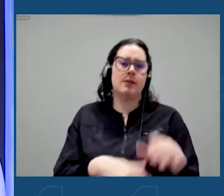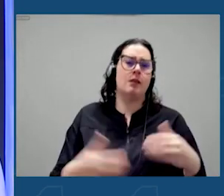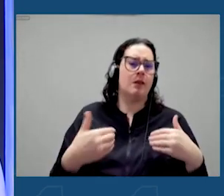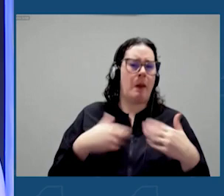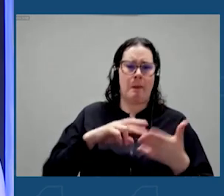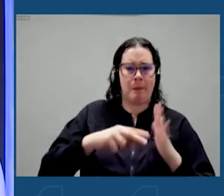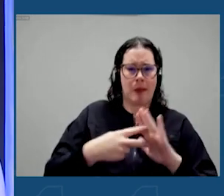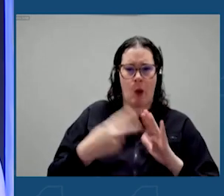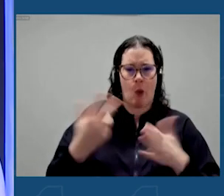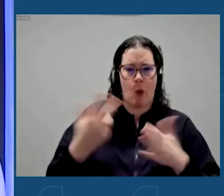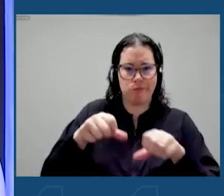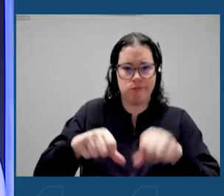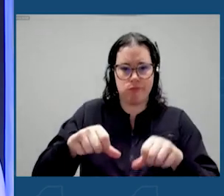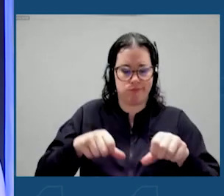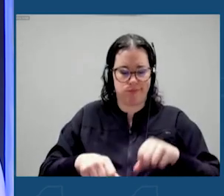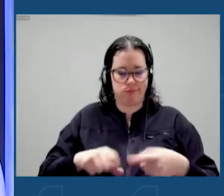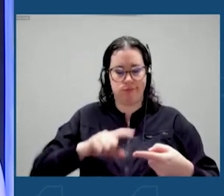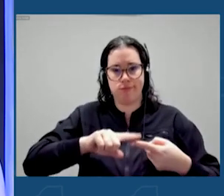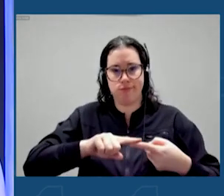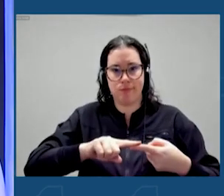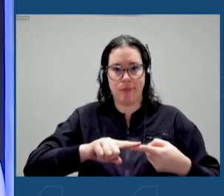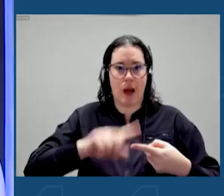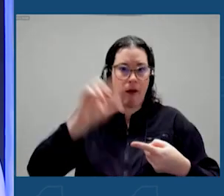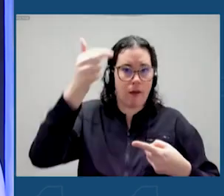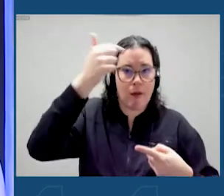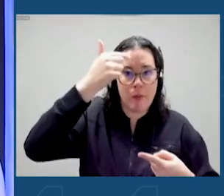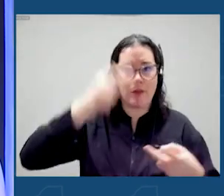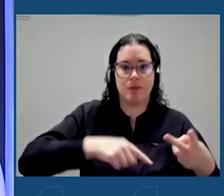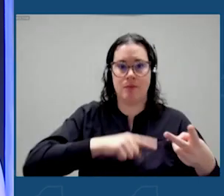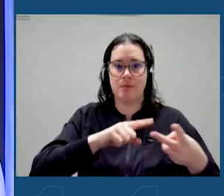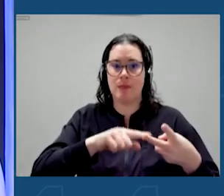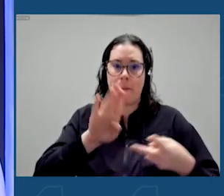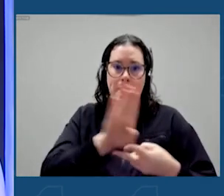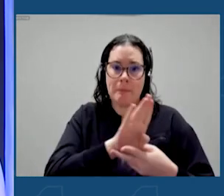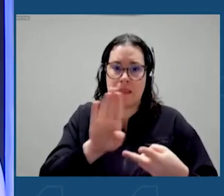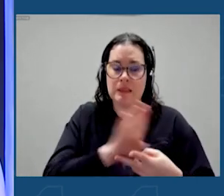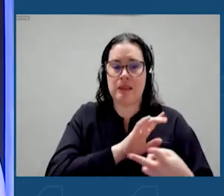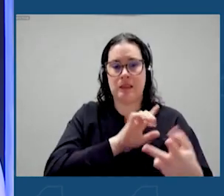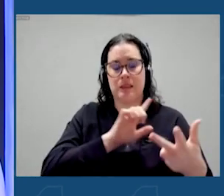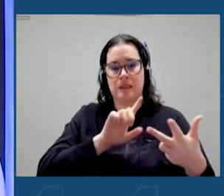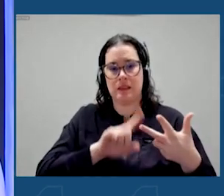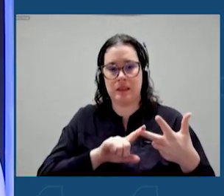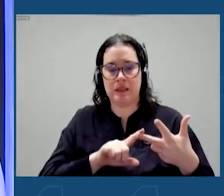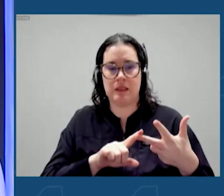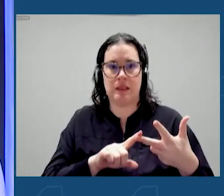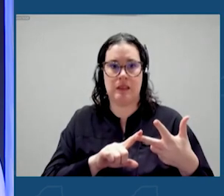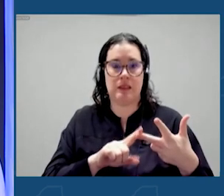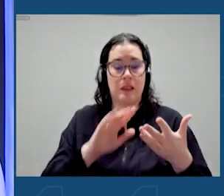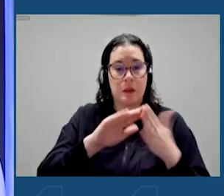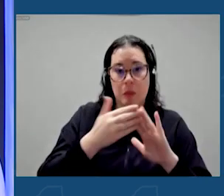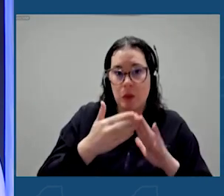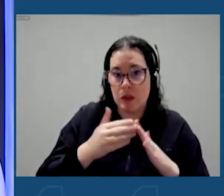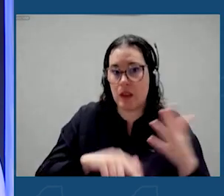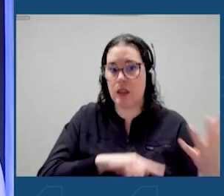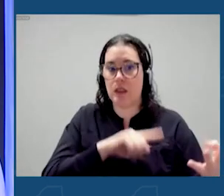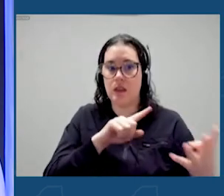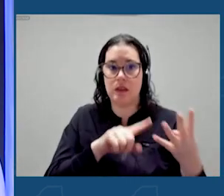the cylinder of business, the cylinder of community,